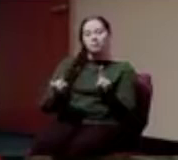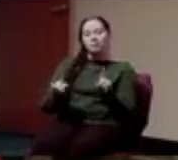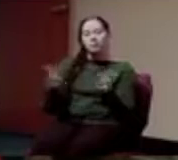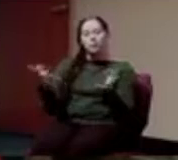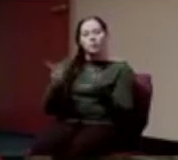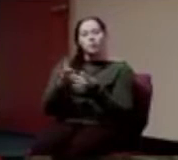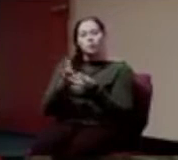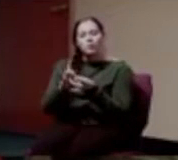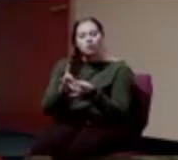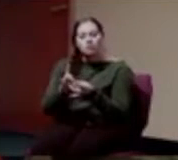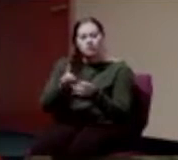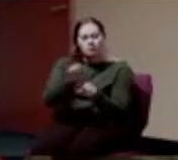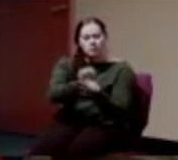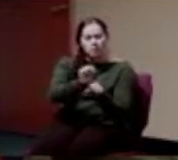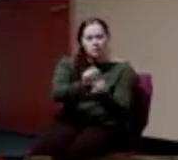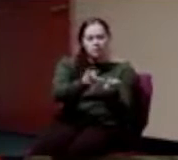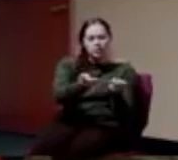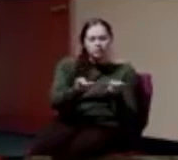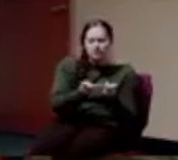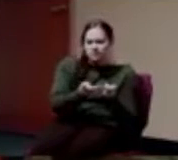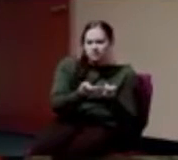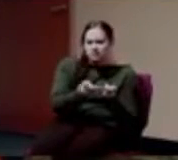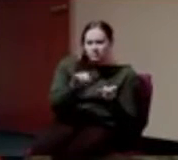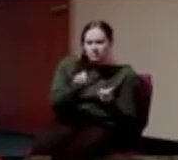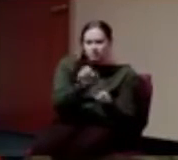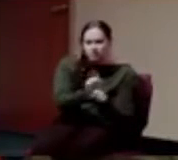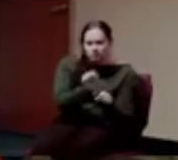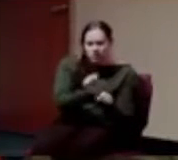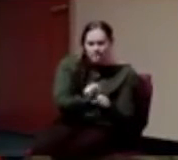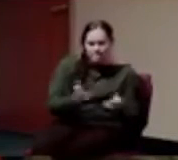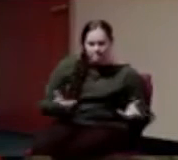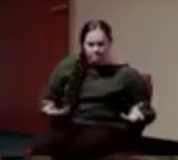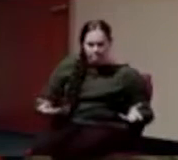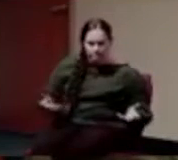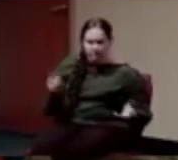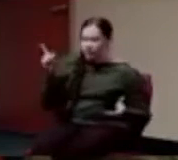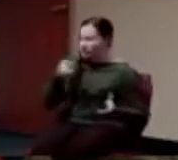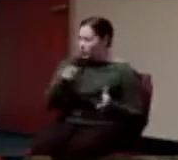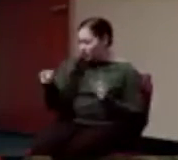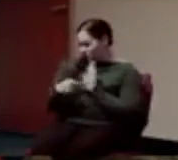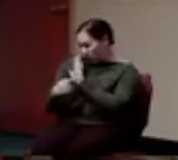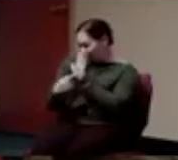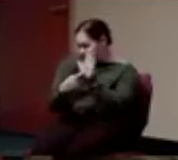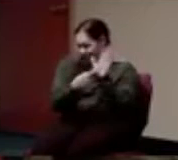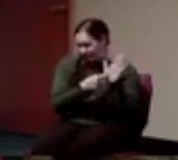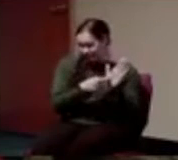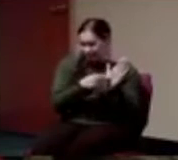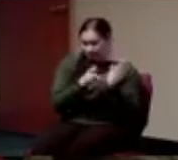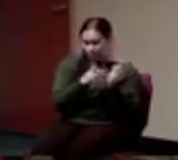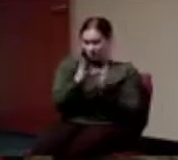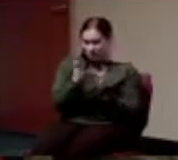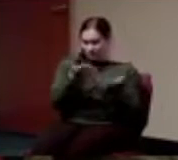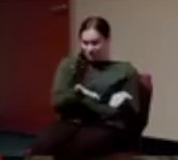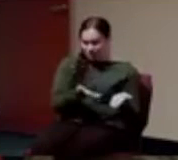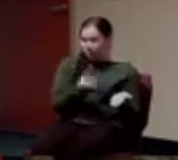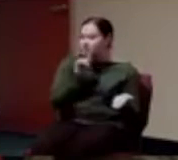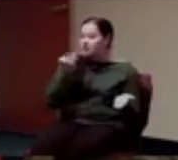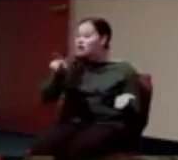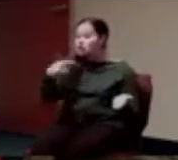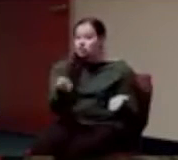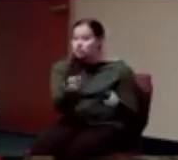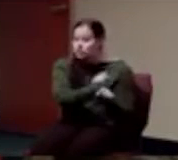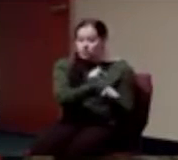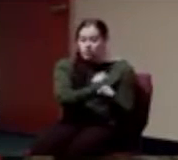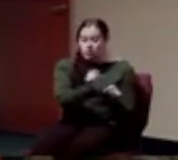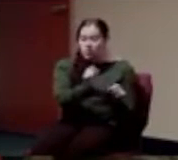workplace? When it comes to your job? Are you representing Jesus there? And I'm not just talking about your work friends. I'm talking about the person at